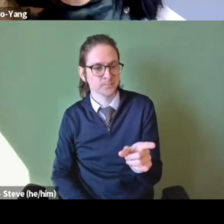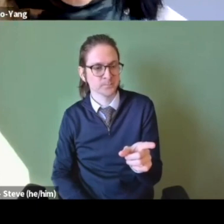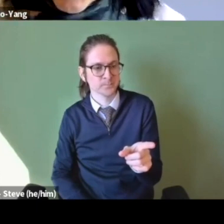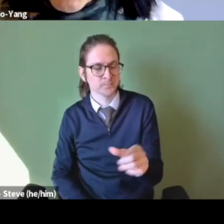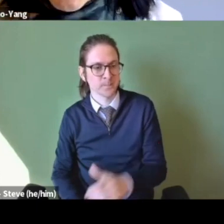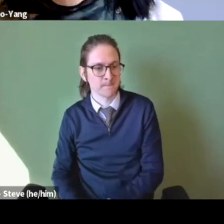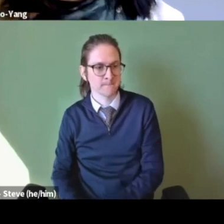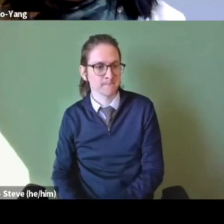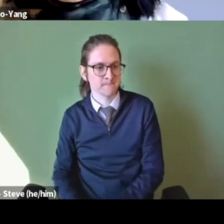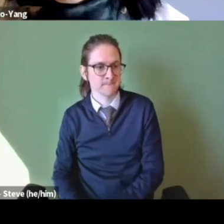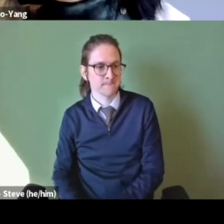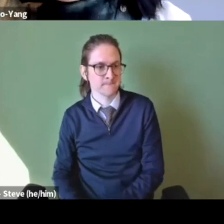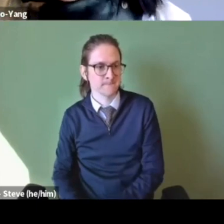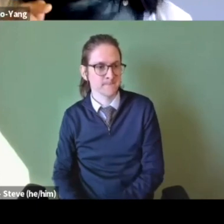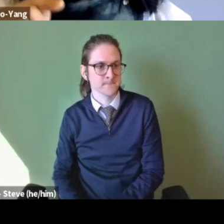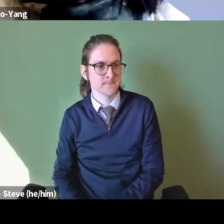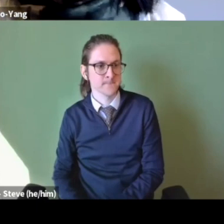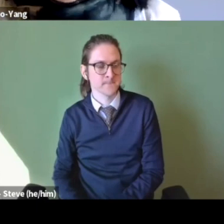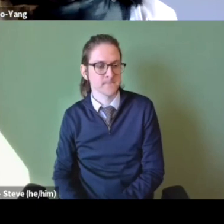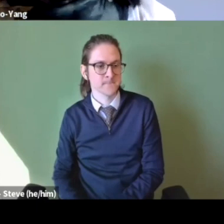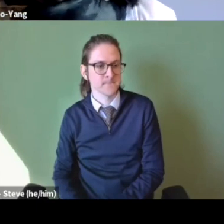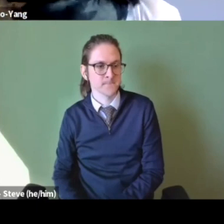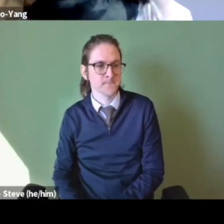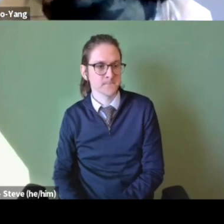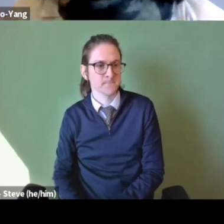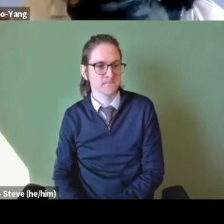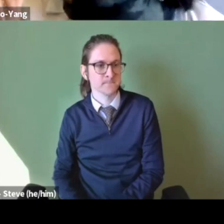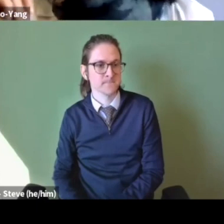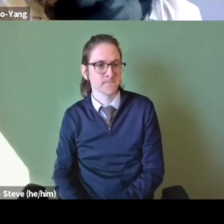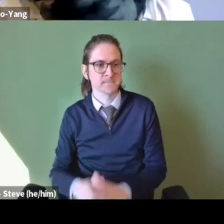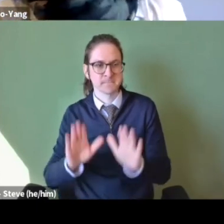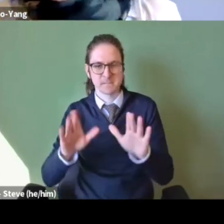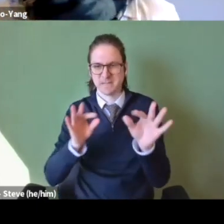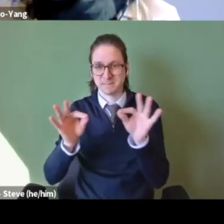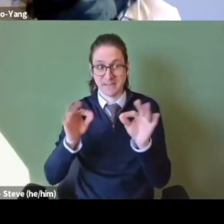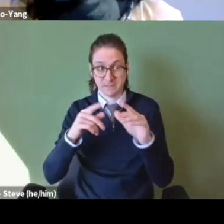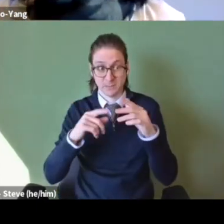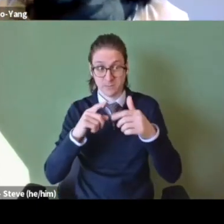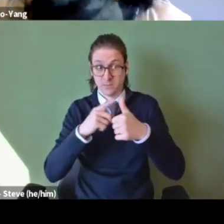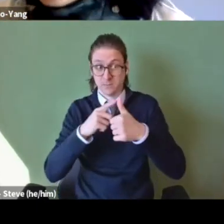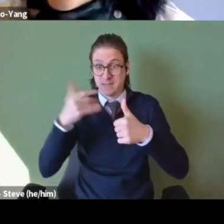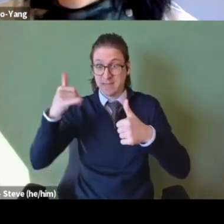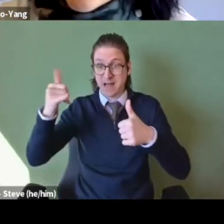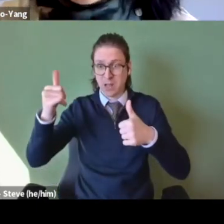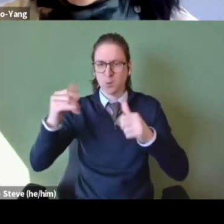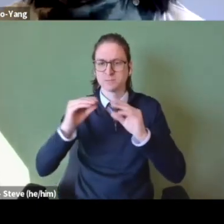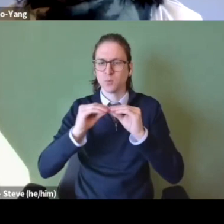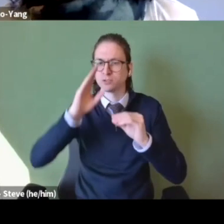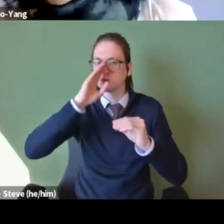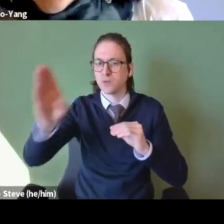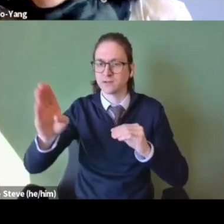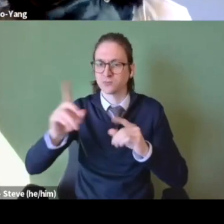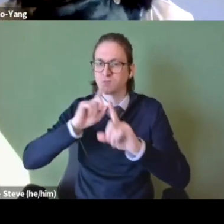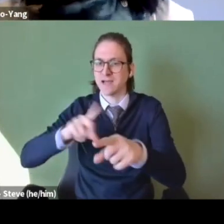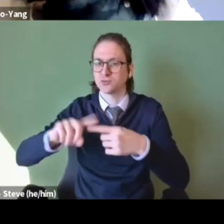in yellow, it's very direct. This story makes me feel upset. She wants to be a